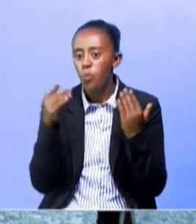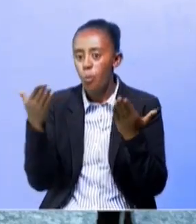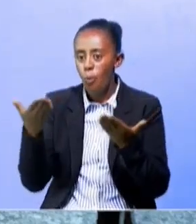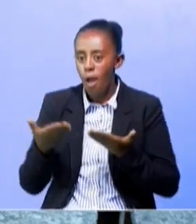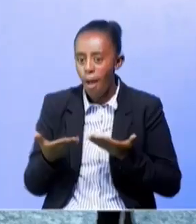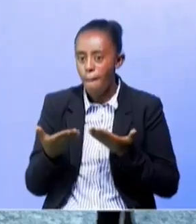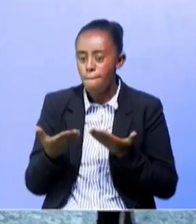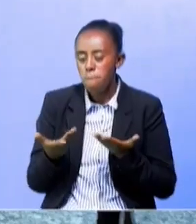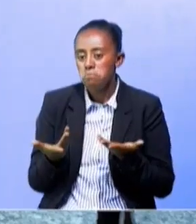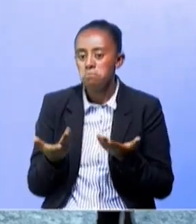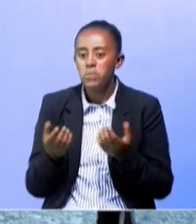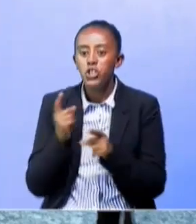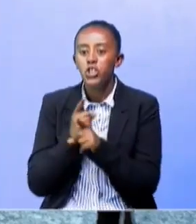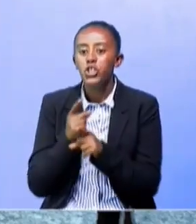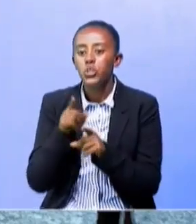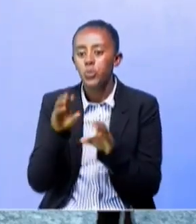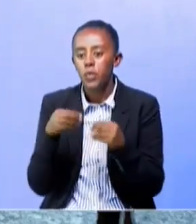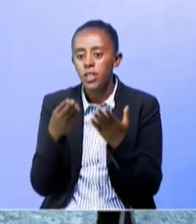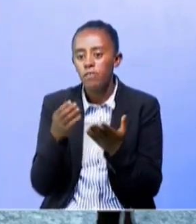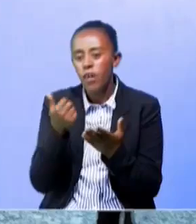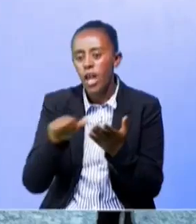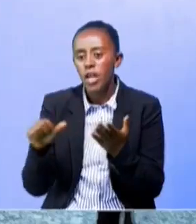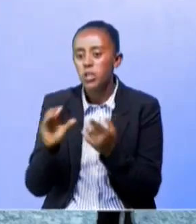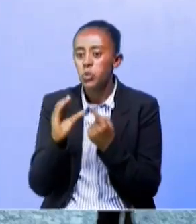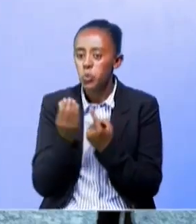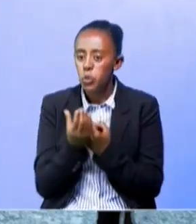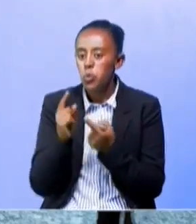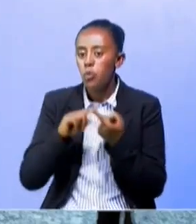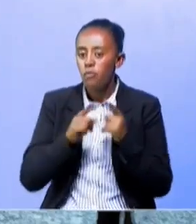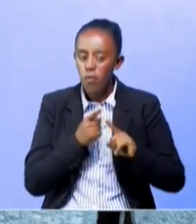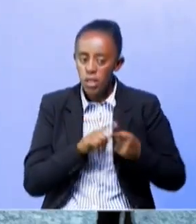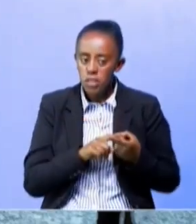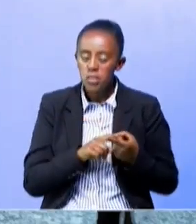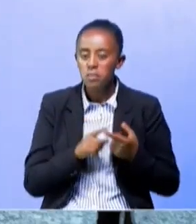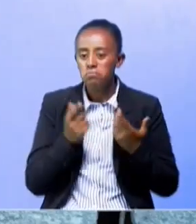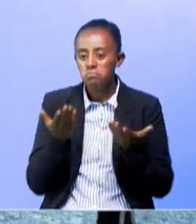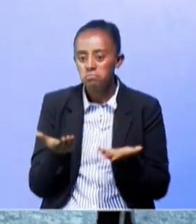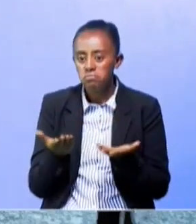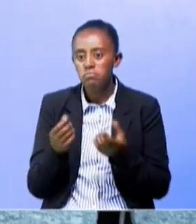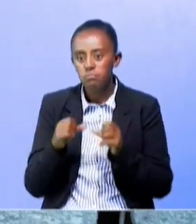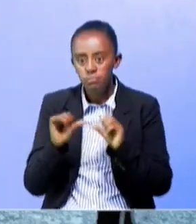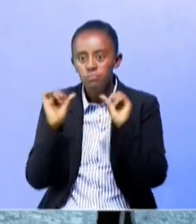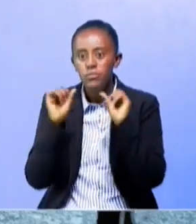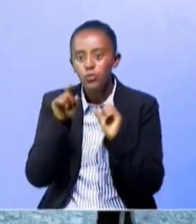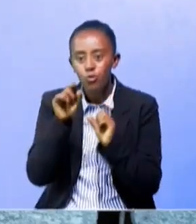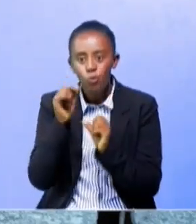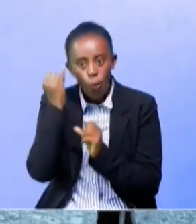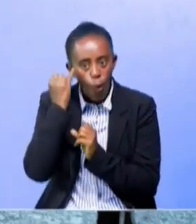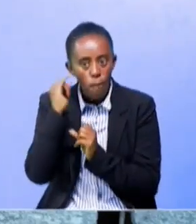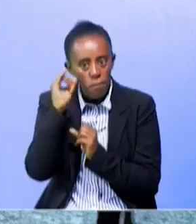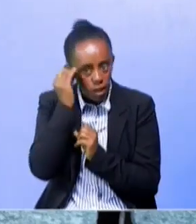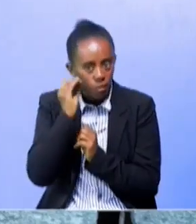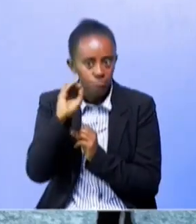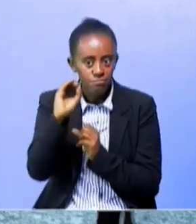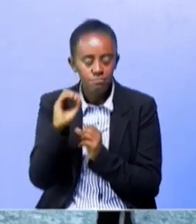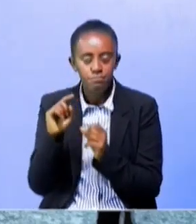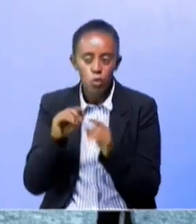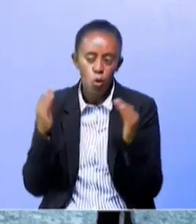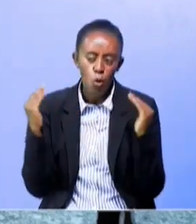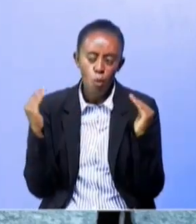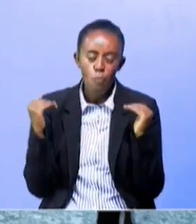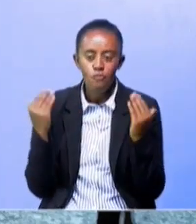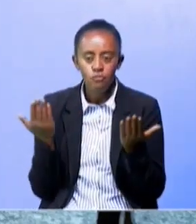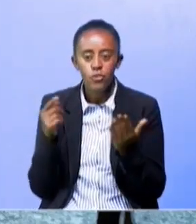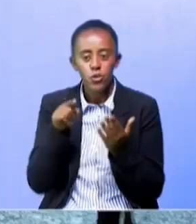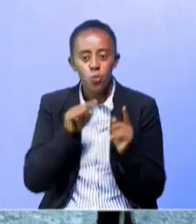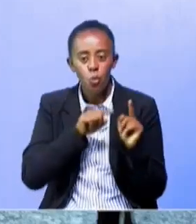these diplomatic communities and Ethiopians get up-to-date services. We feel that we have to expand the number of hospitals like this better than